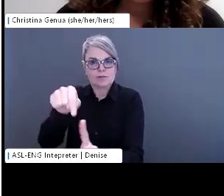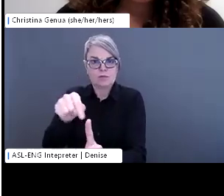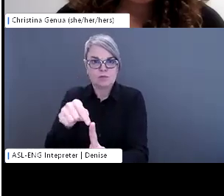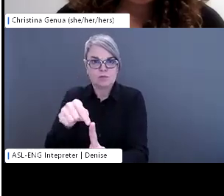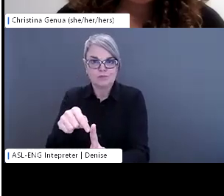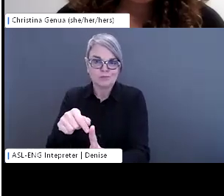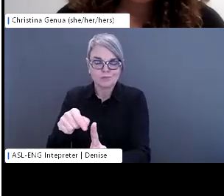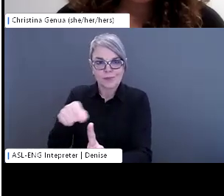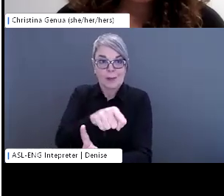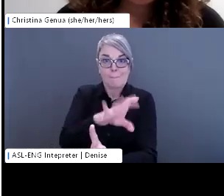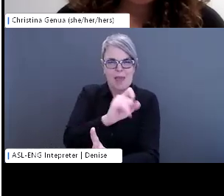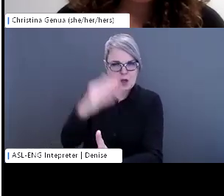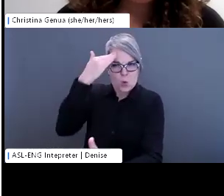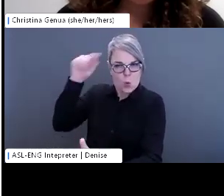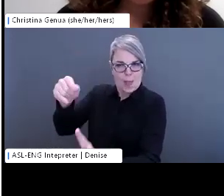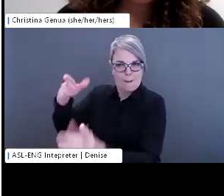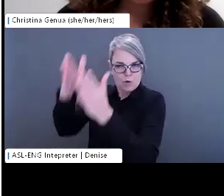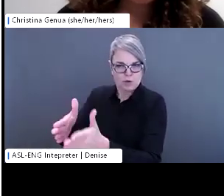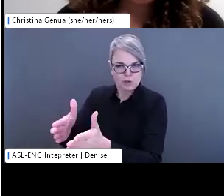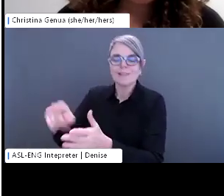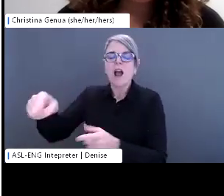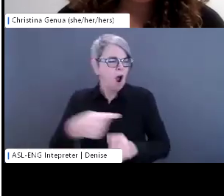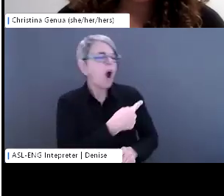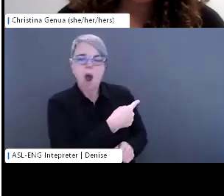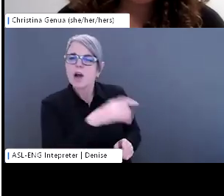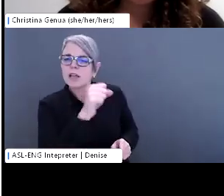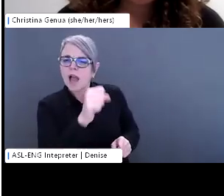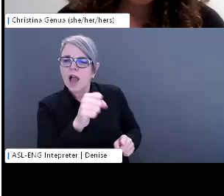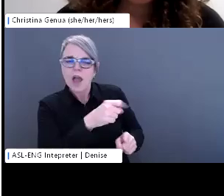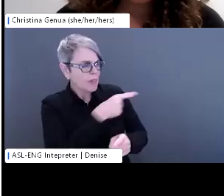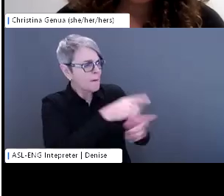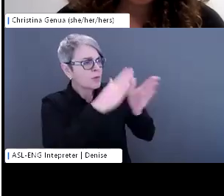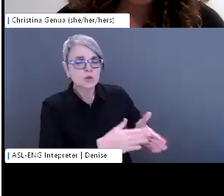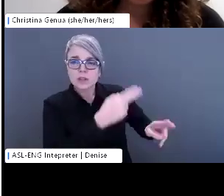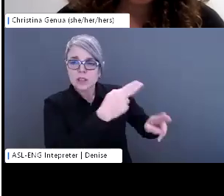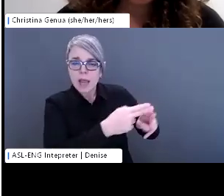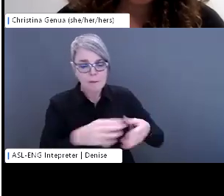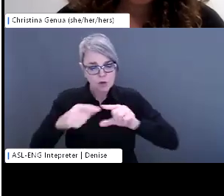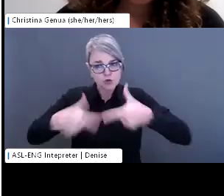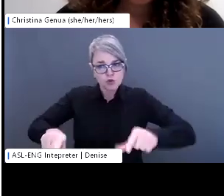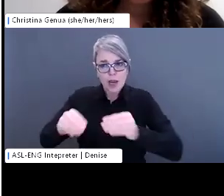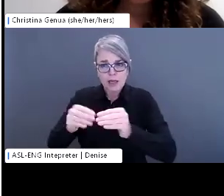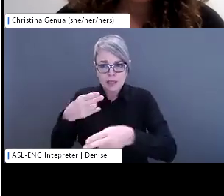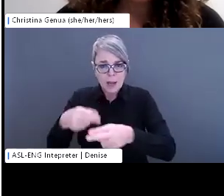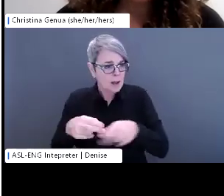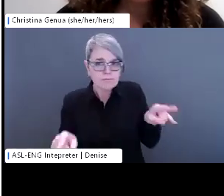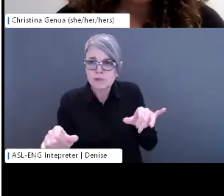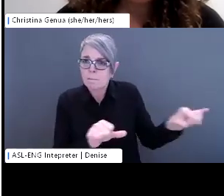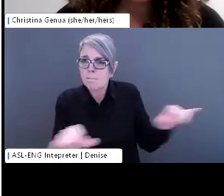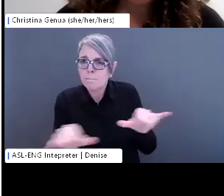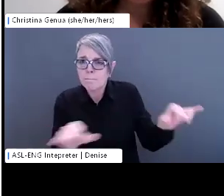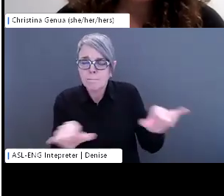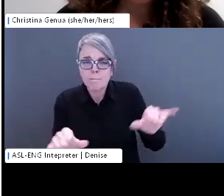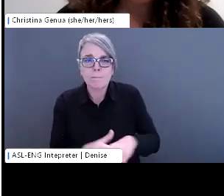Um, this answer here, like I would probably say like